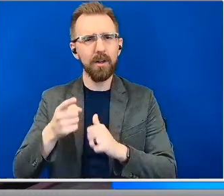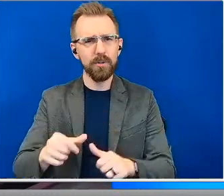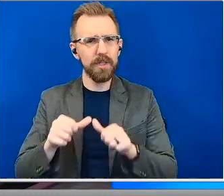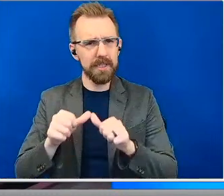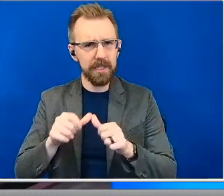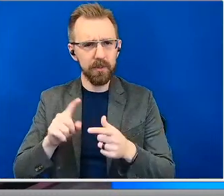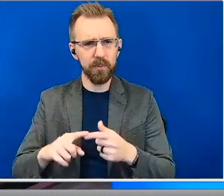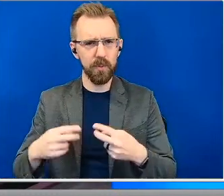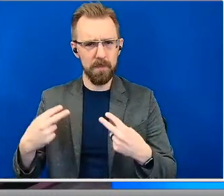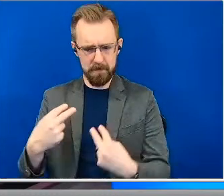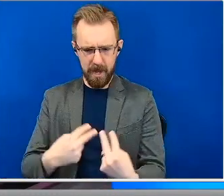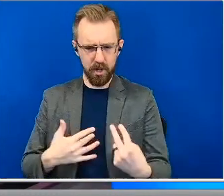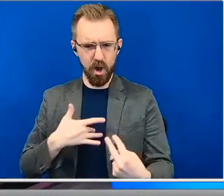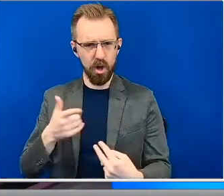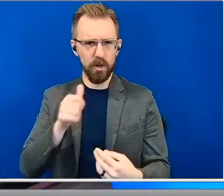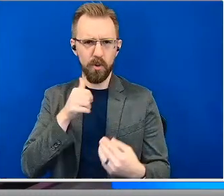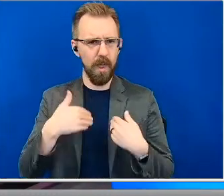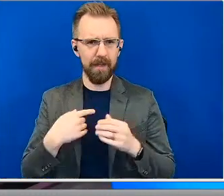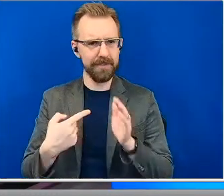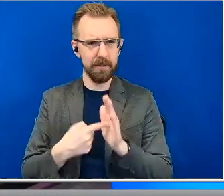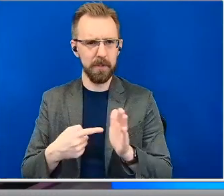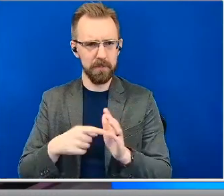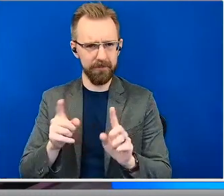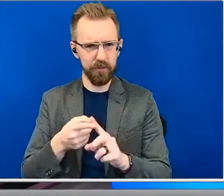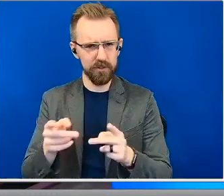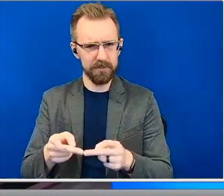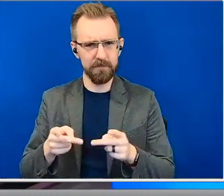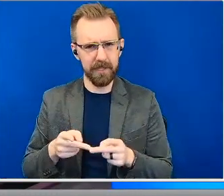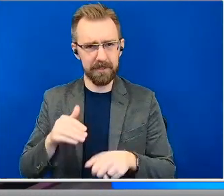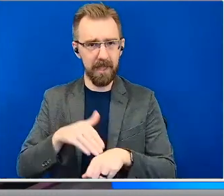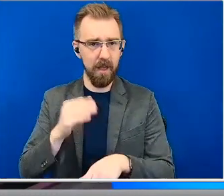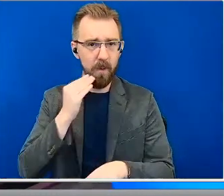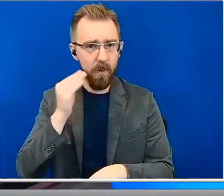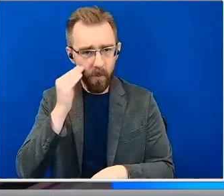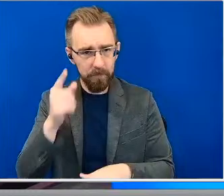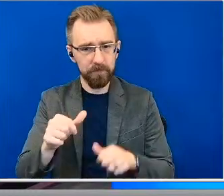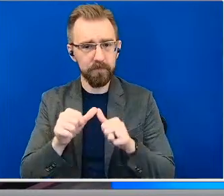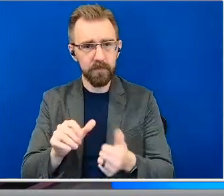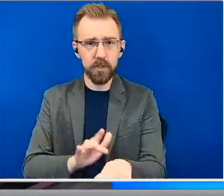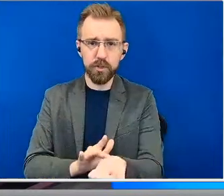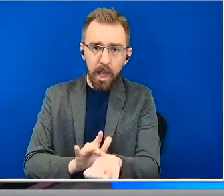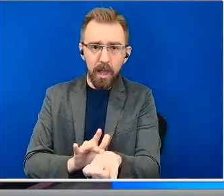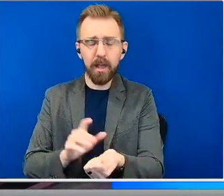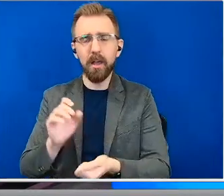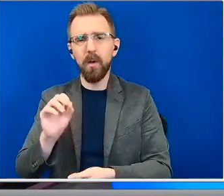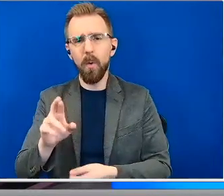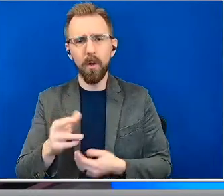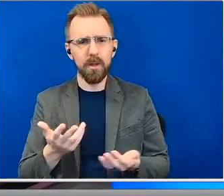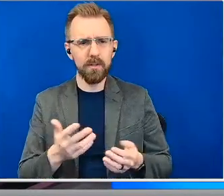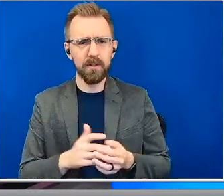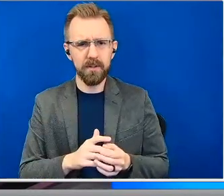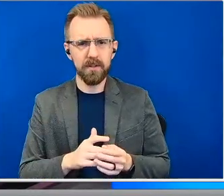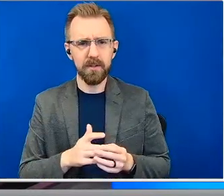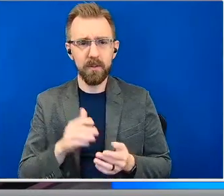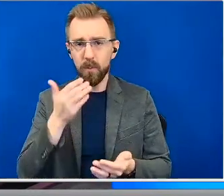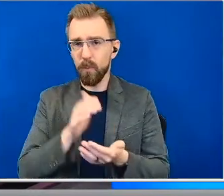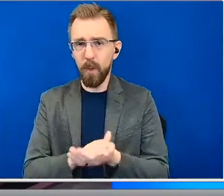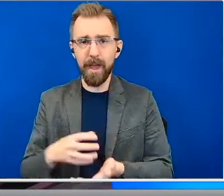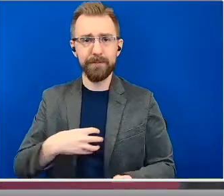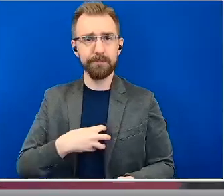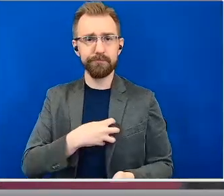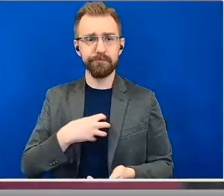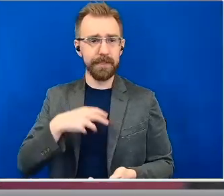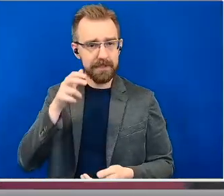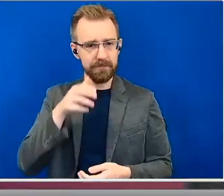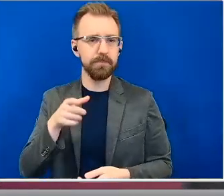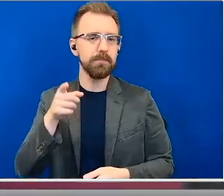didn't have symptoms in the first place? At home, were you constantly checking your pulse or having your wife listen to your heart? He recommended I get an